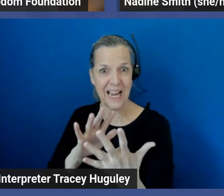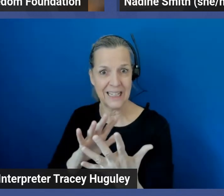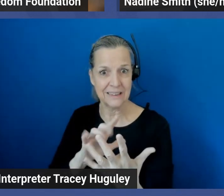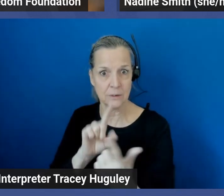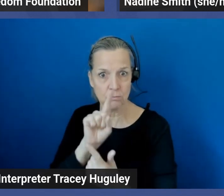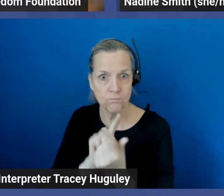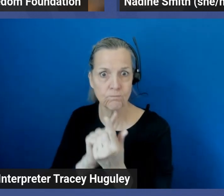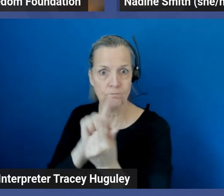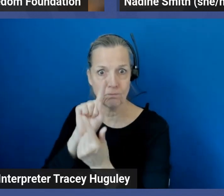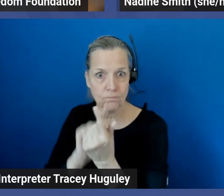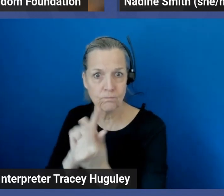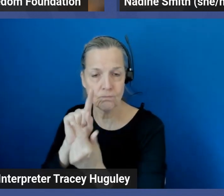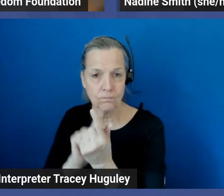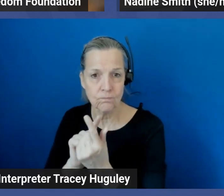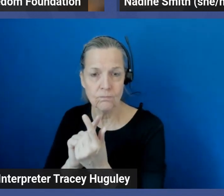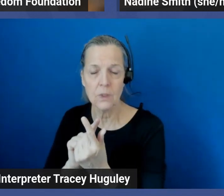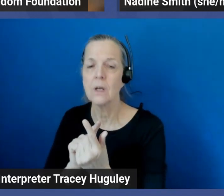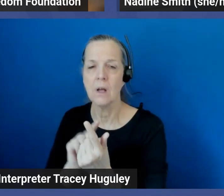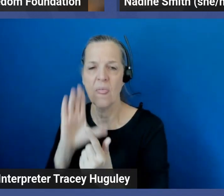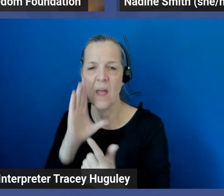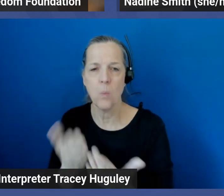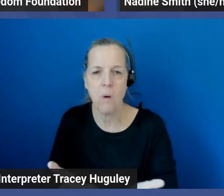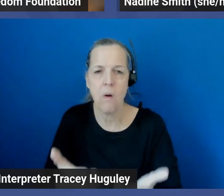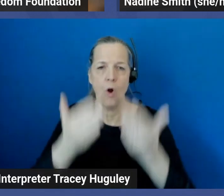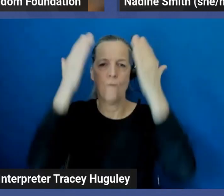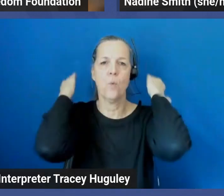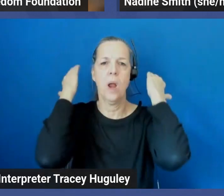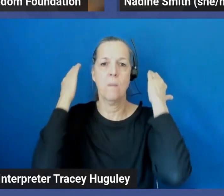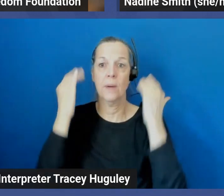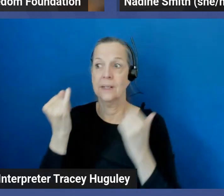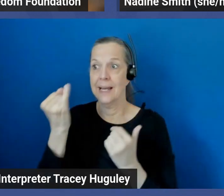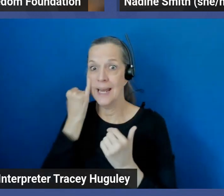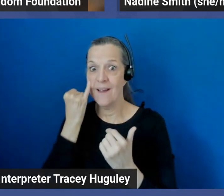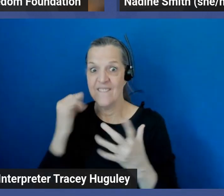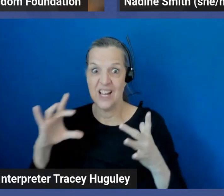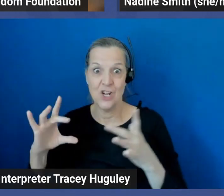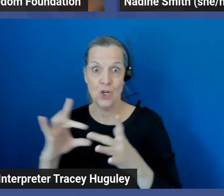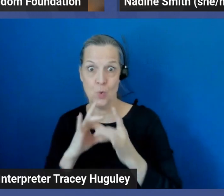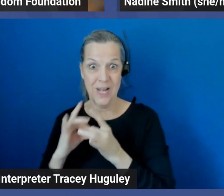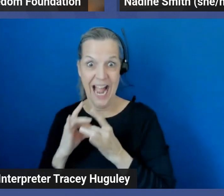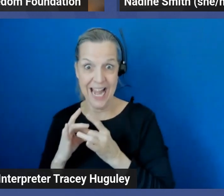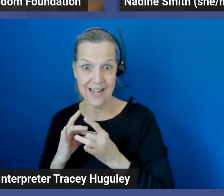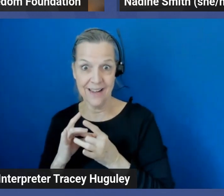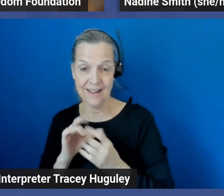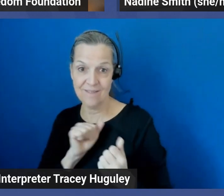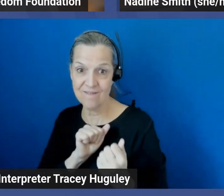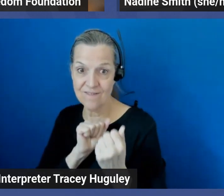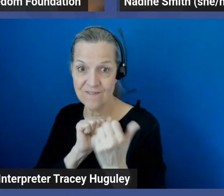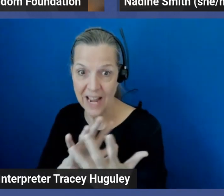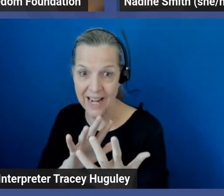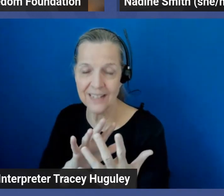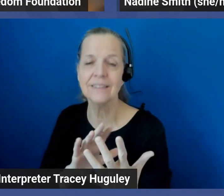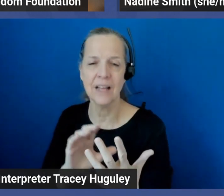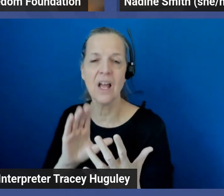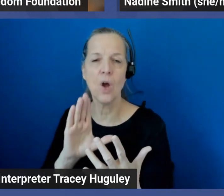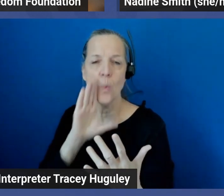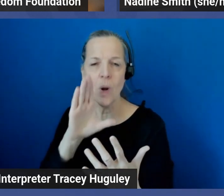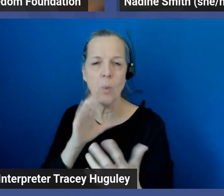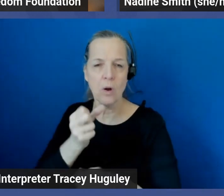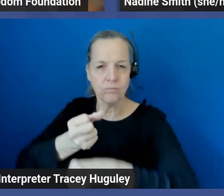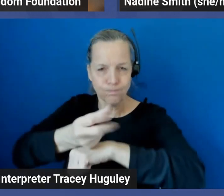time, they will mow us down. If we face them united, we can take them on. We can shake the room. And that's what's happening.